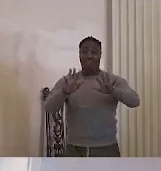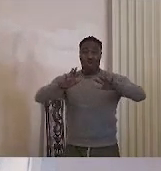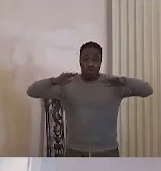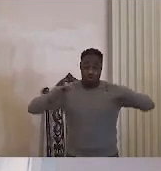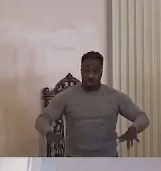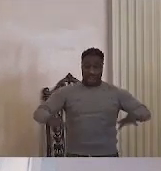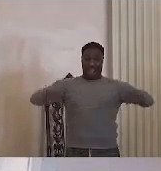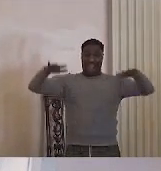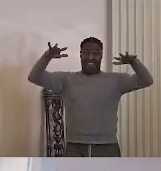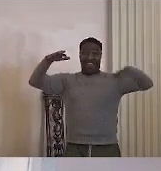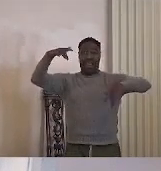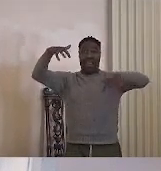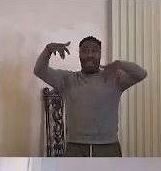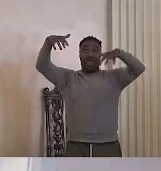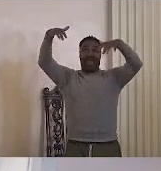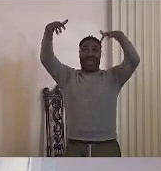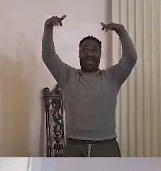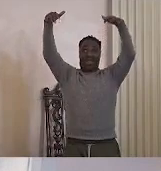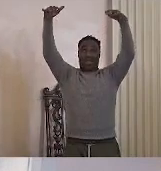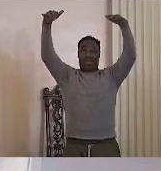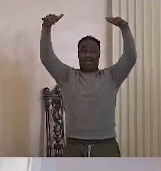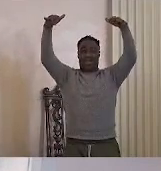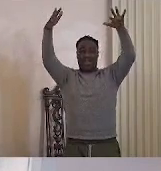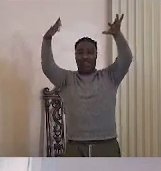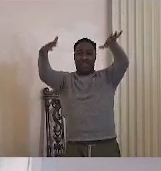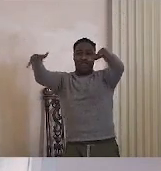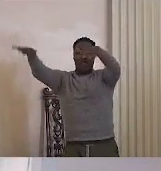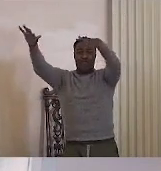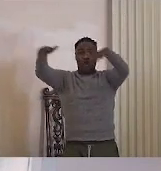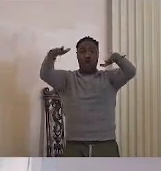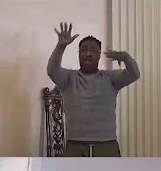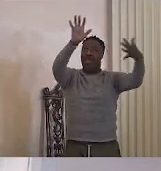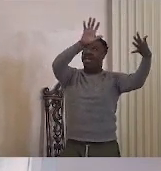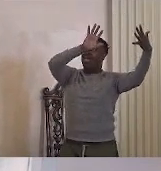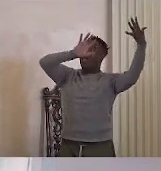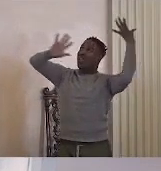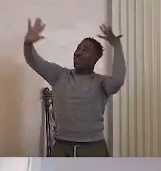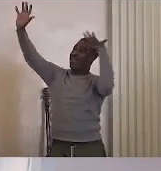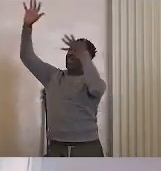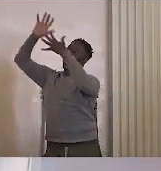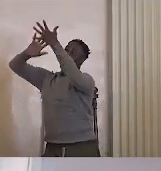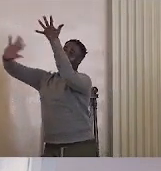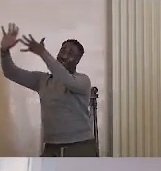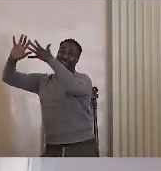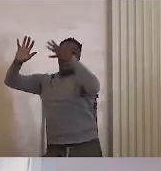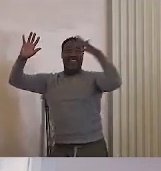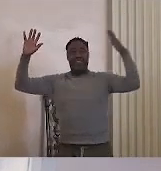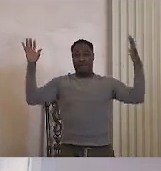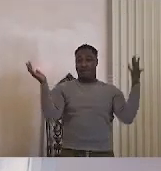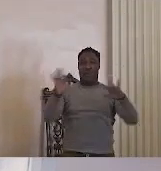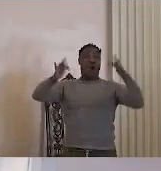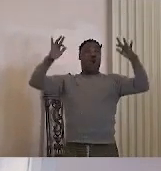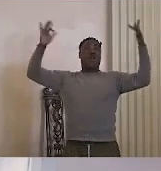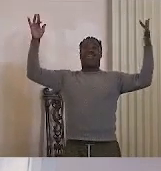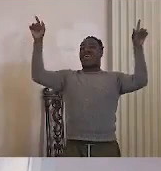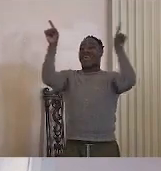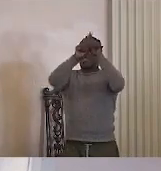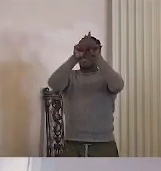rising as mist, floating as clouds, sparkling as dew.